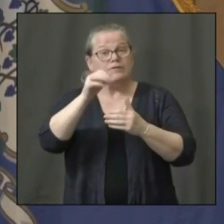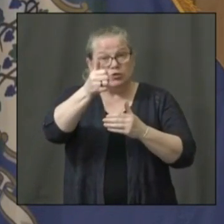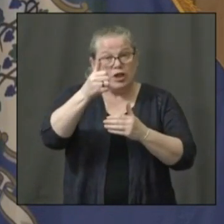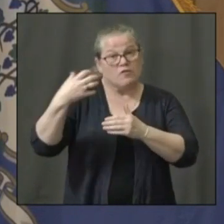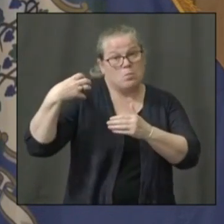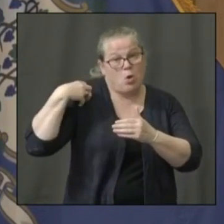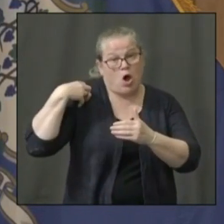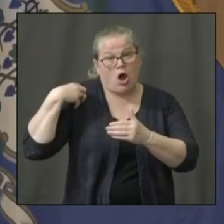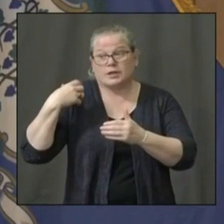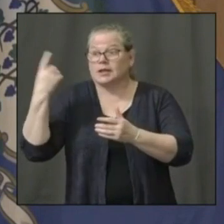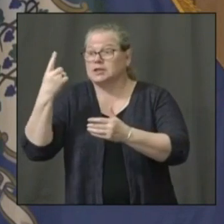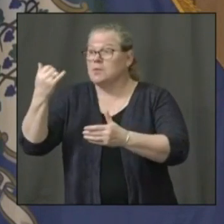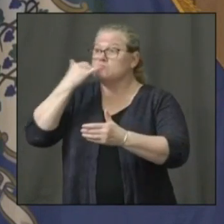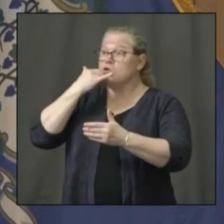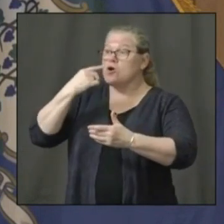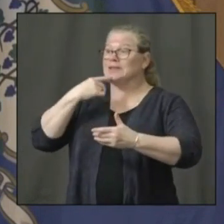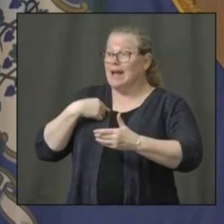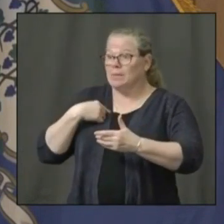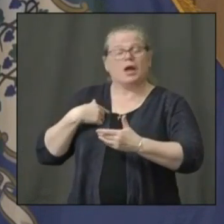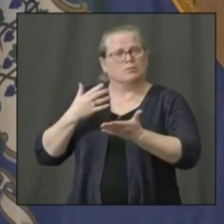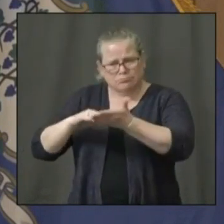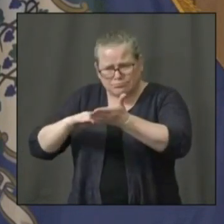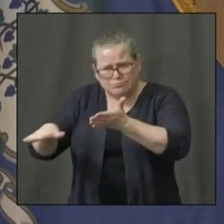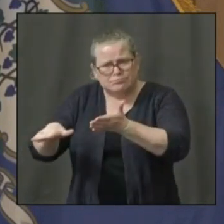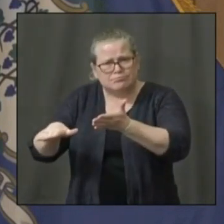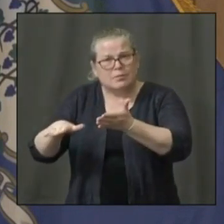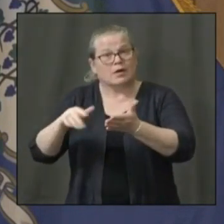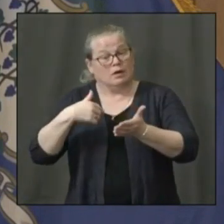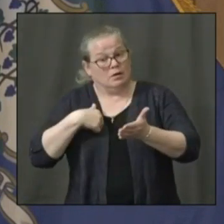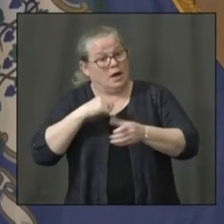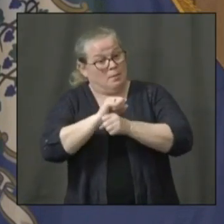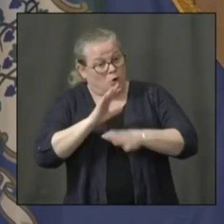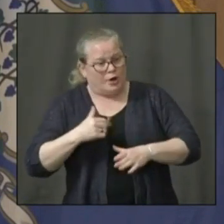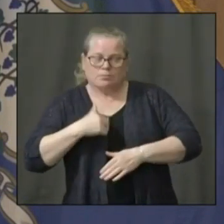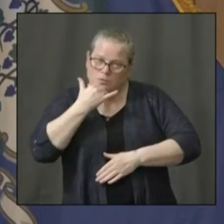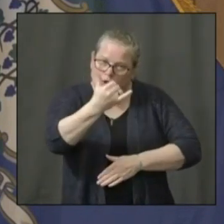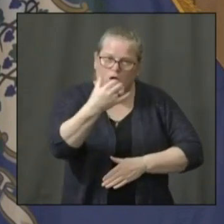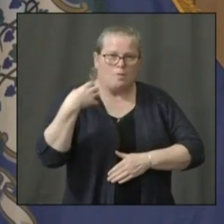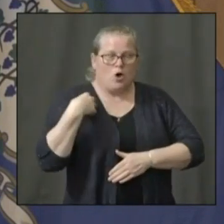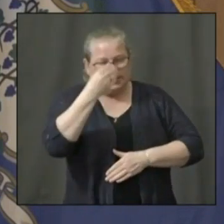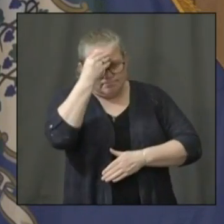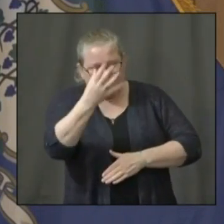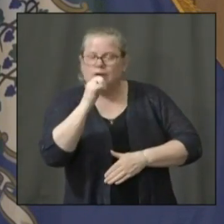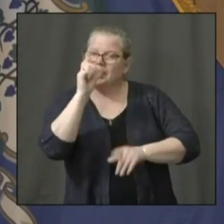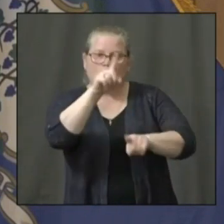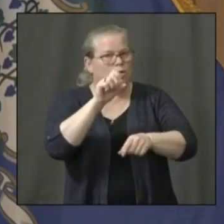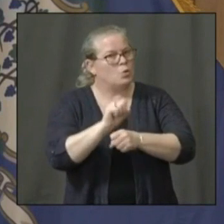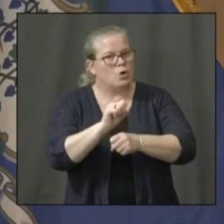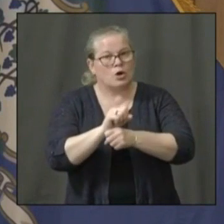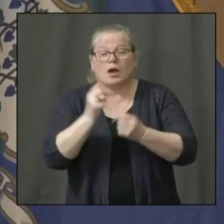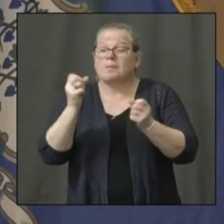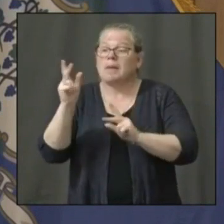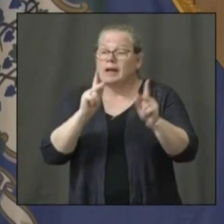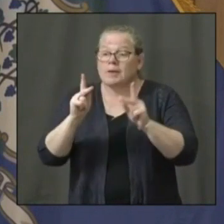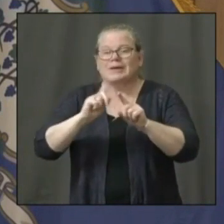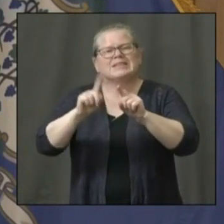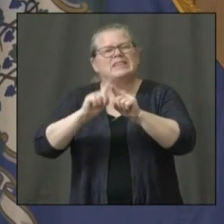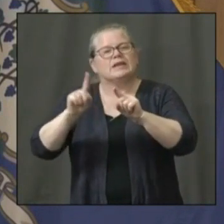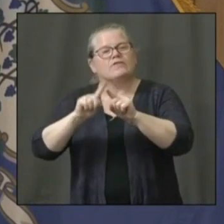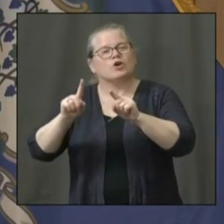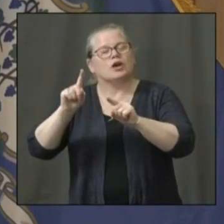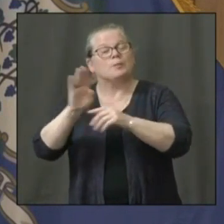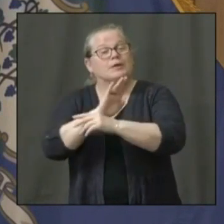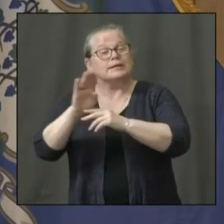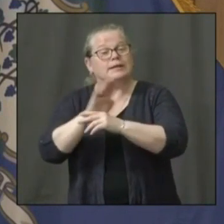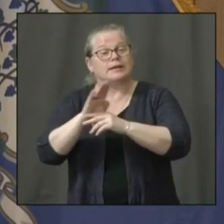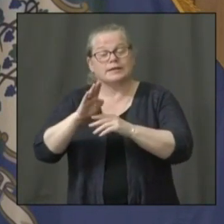to work. And many of our manufacturing, they're doing the testing themselves, you know, at the front gate, at the front door. I was talking to Jim